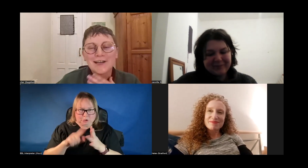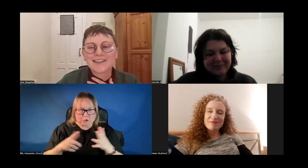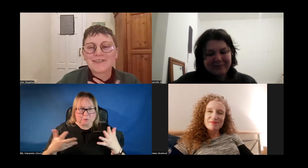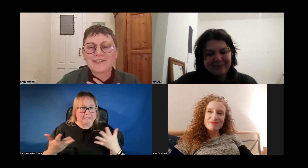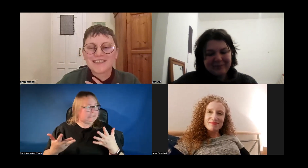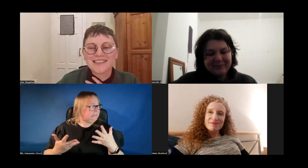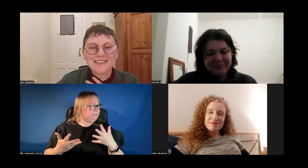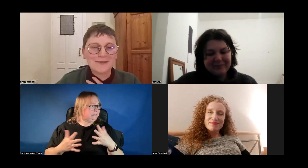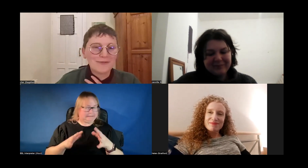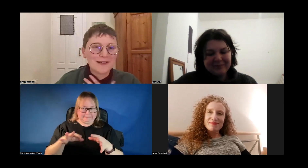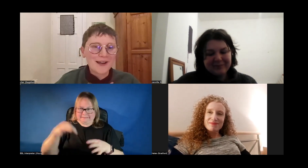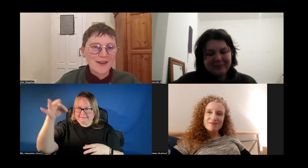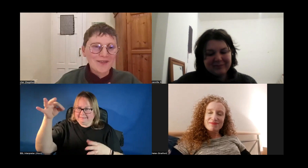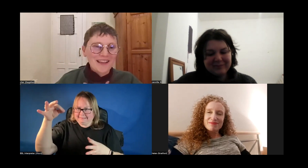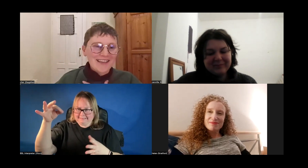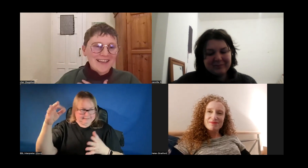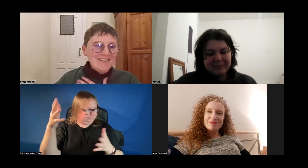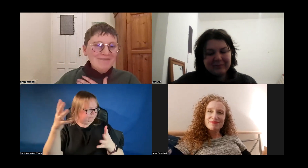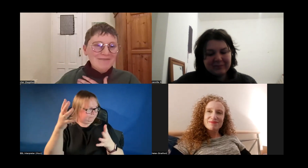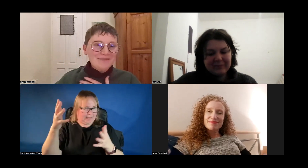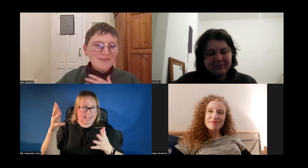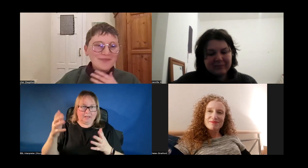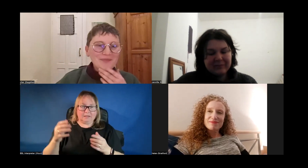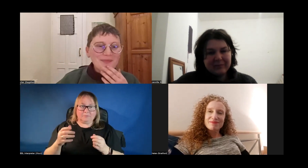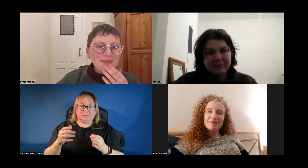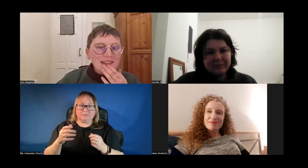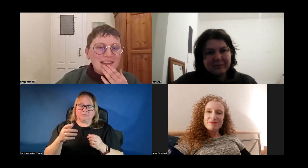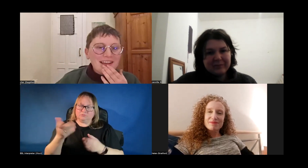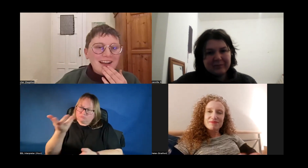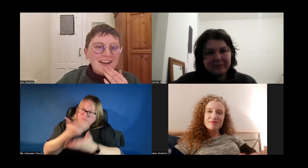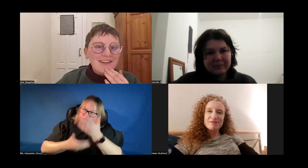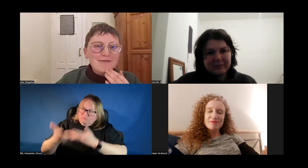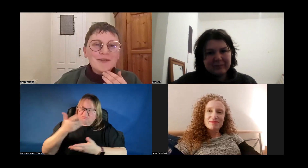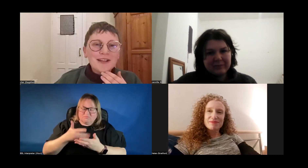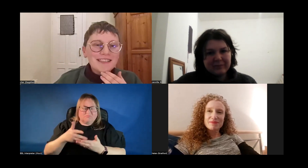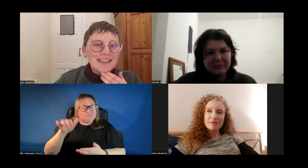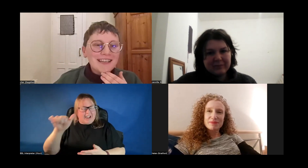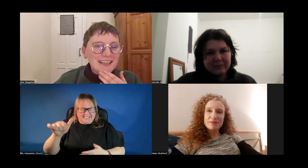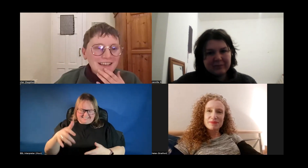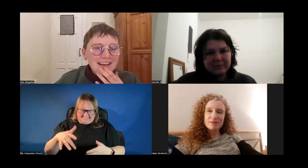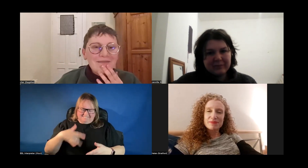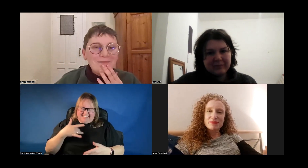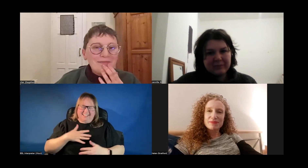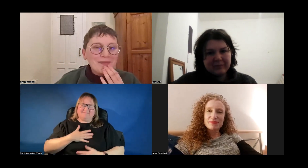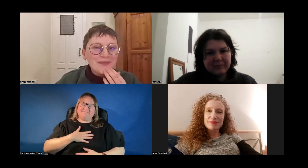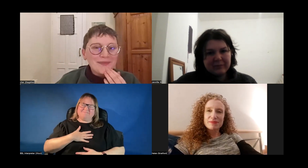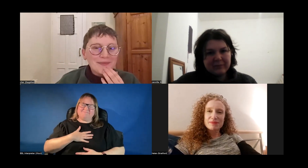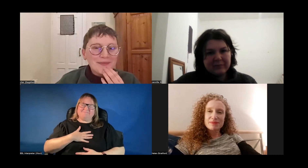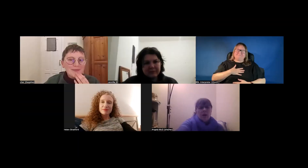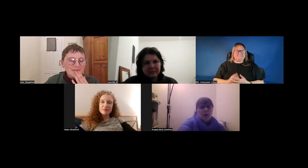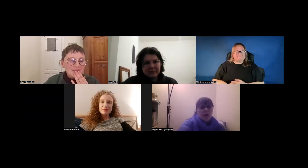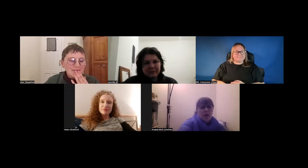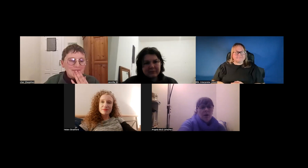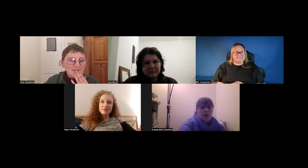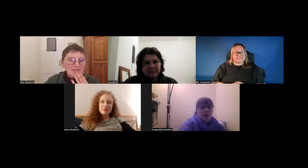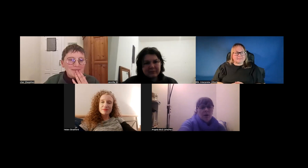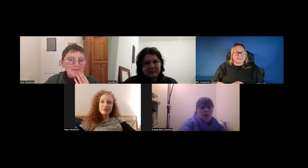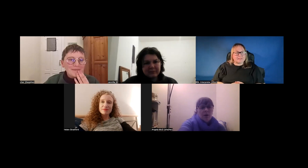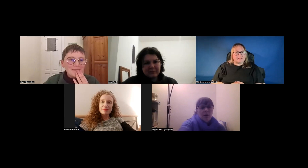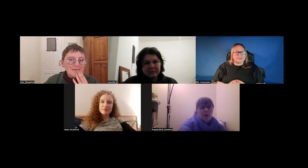Yeah, that resonated with me a lot. Thank you. Should we go to Angela?